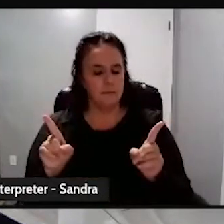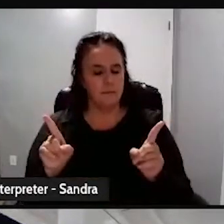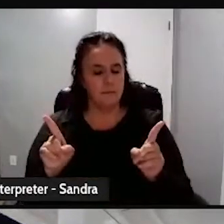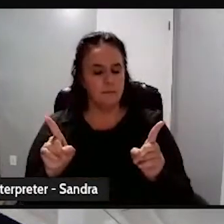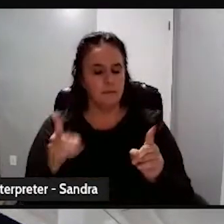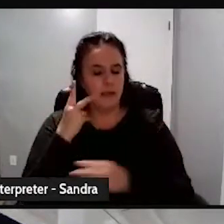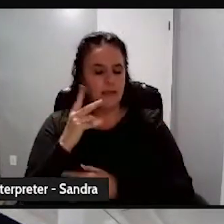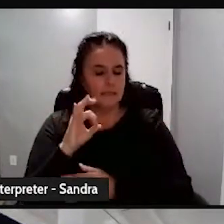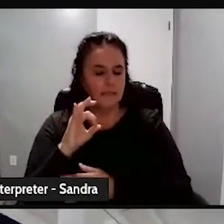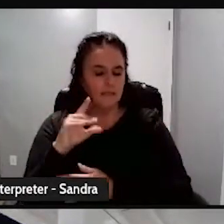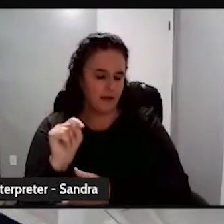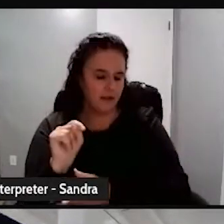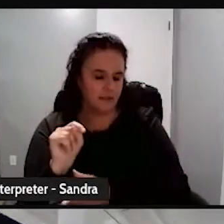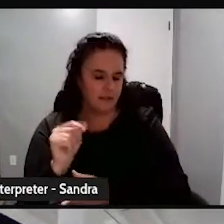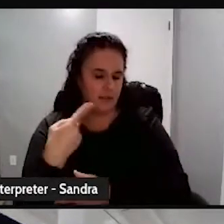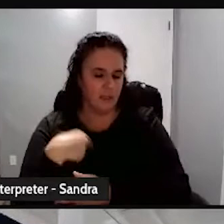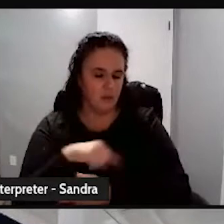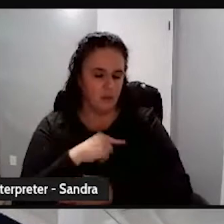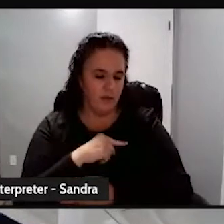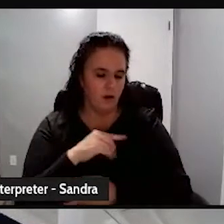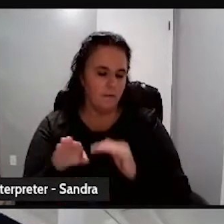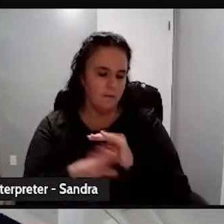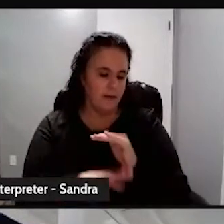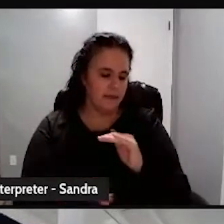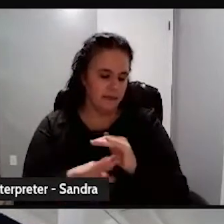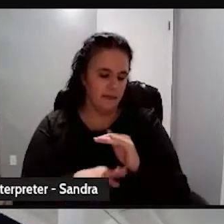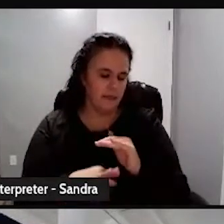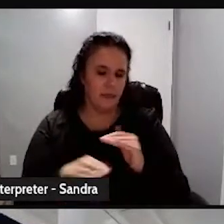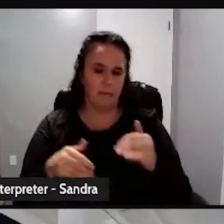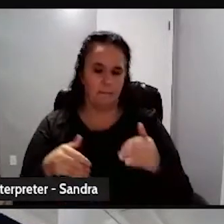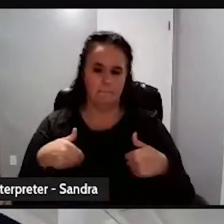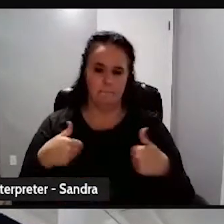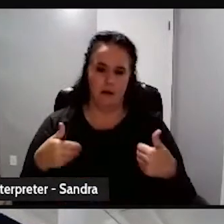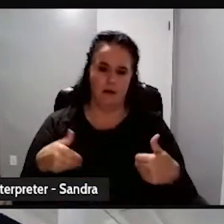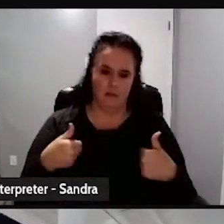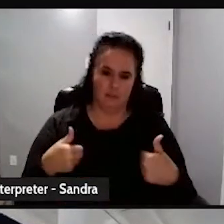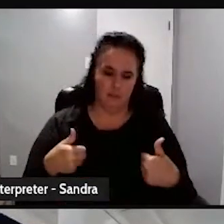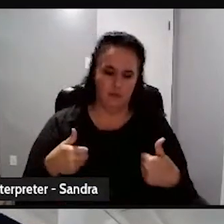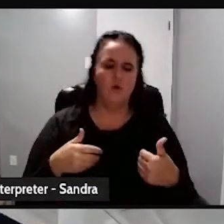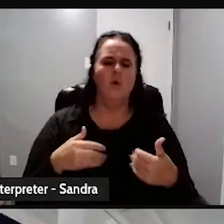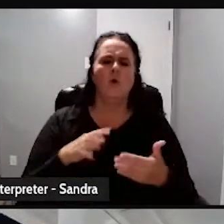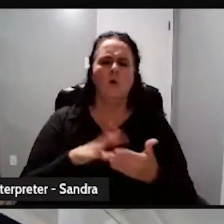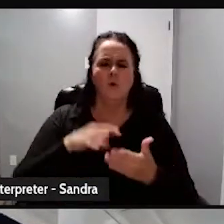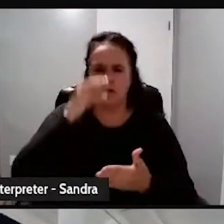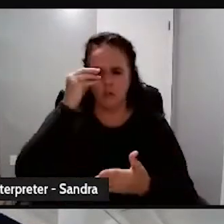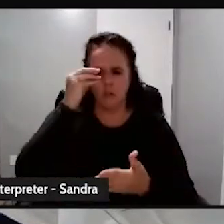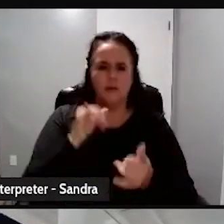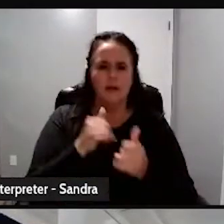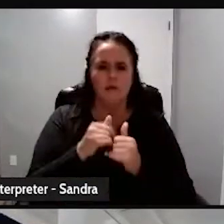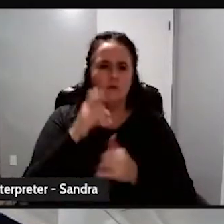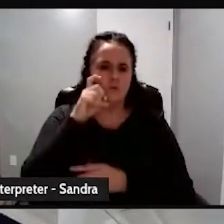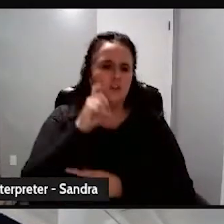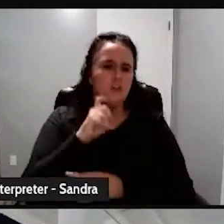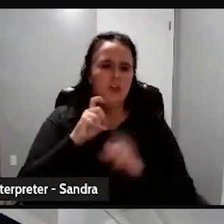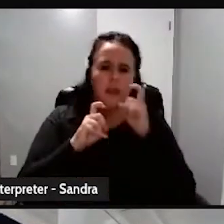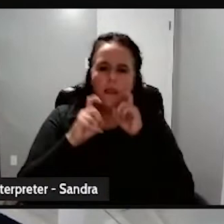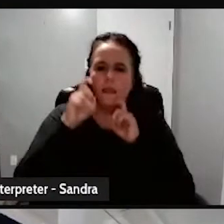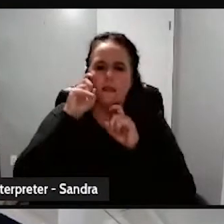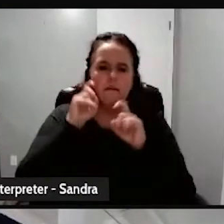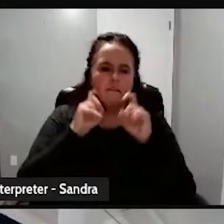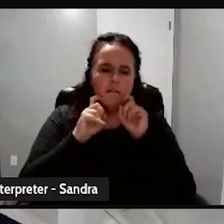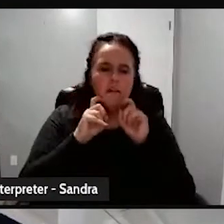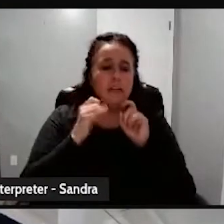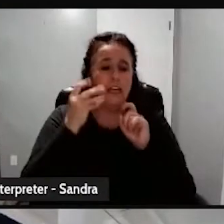that we are basically like monkeys who learned how to shave. If we're looking at it from like a really long